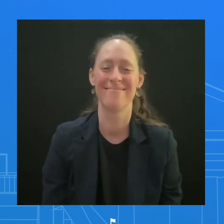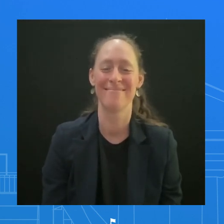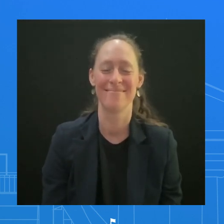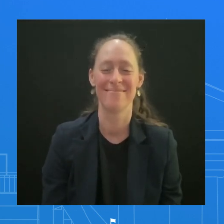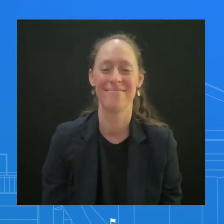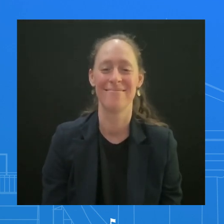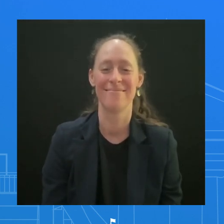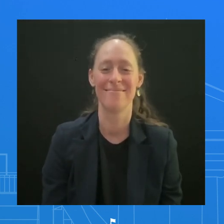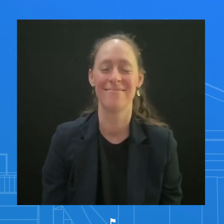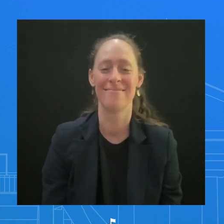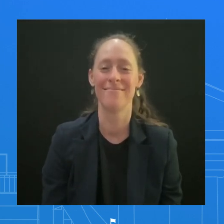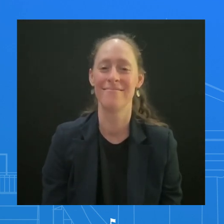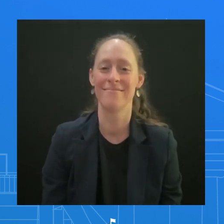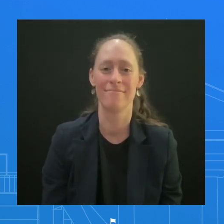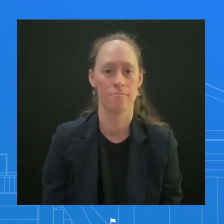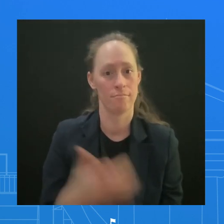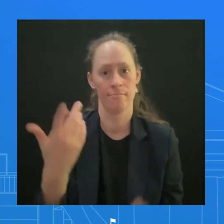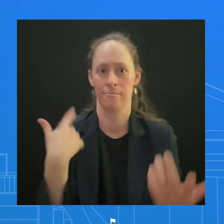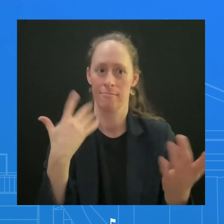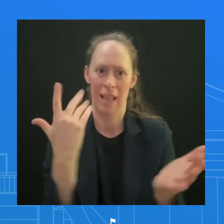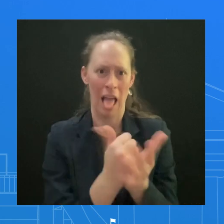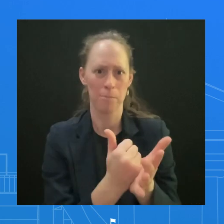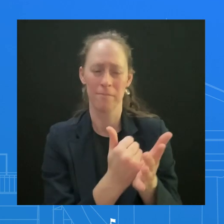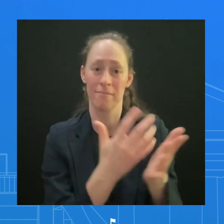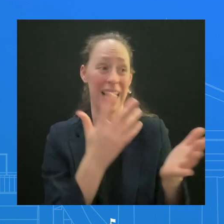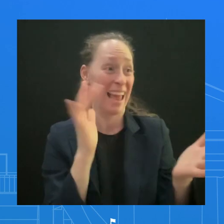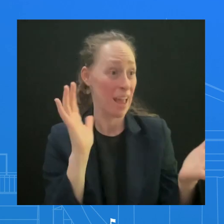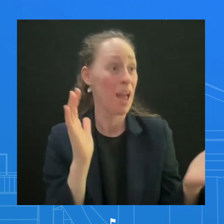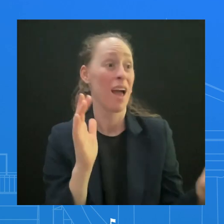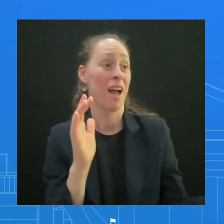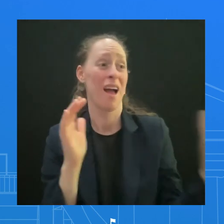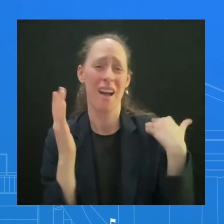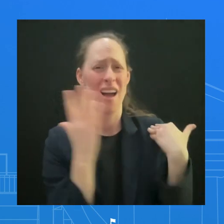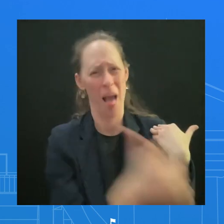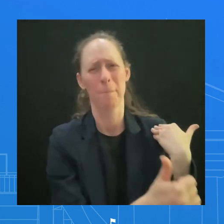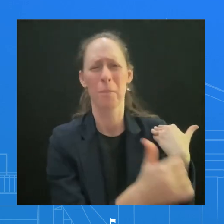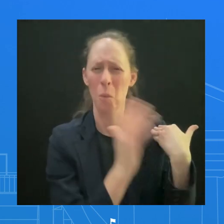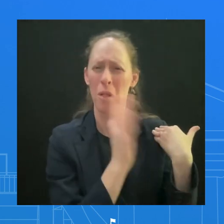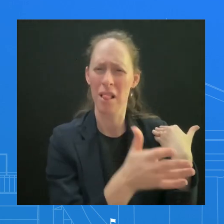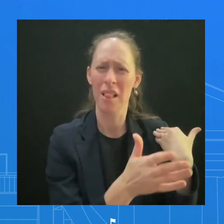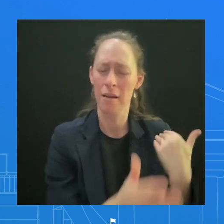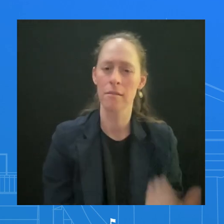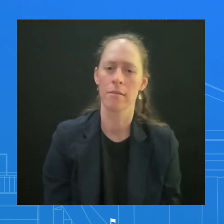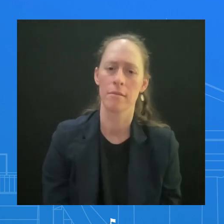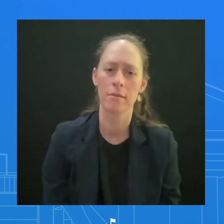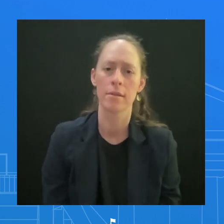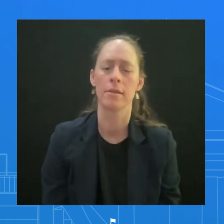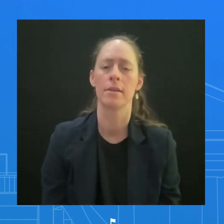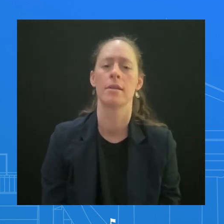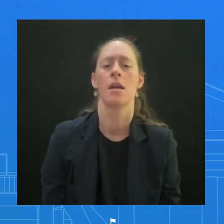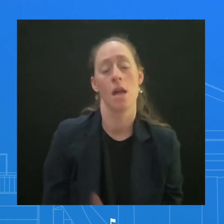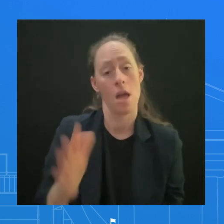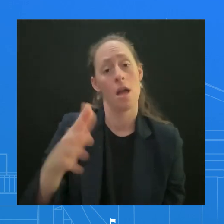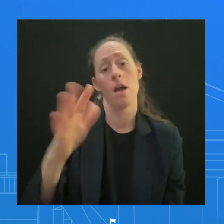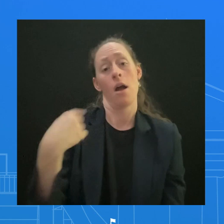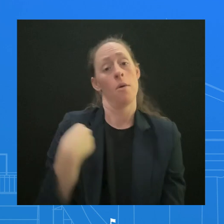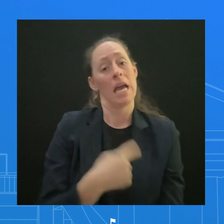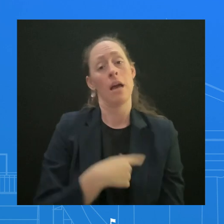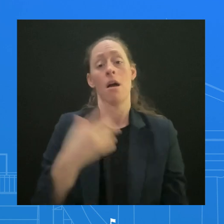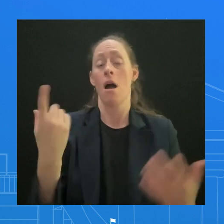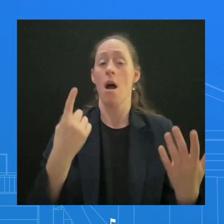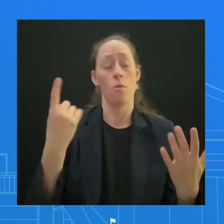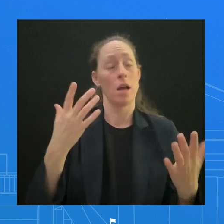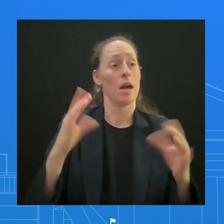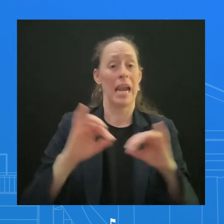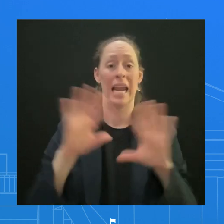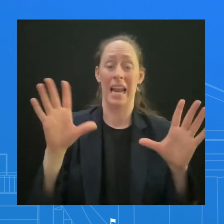I'll say it again for I don't know how many time, we condemn all acts of violence. We certainly extend our condolences to the families of